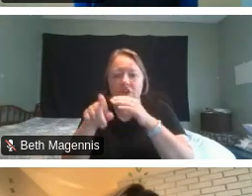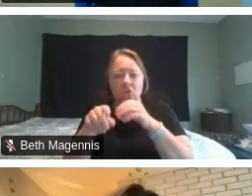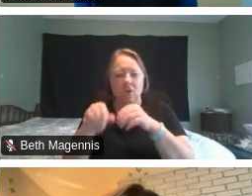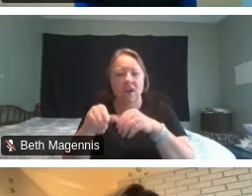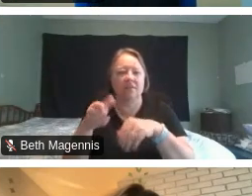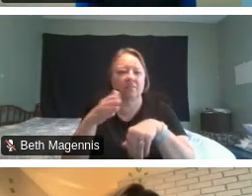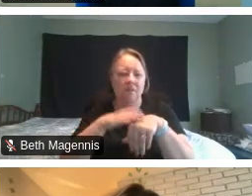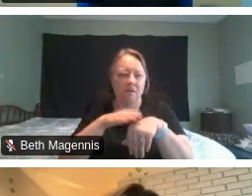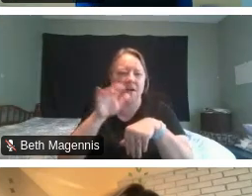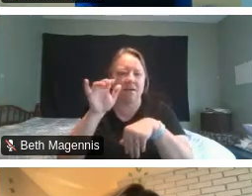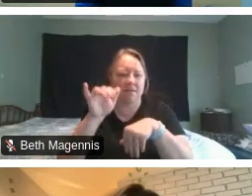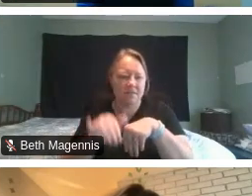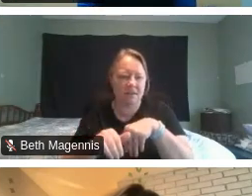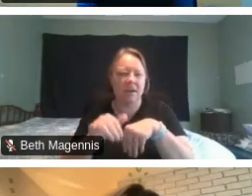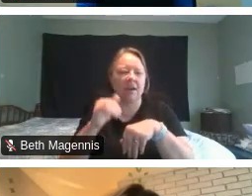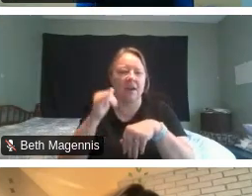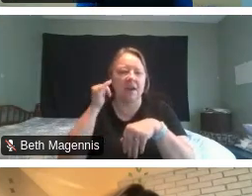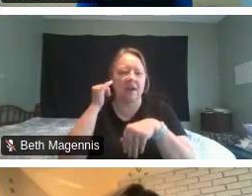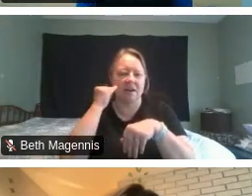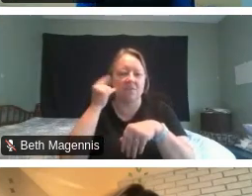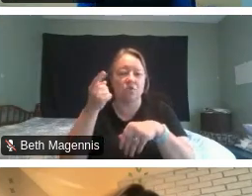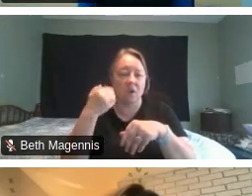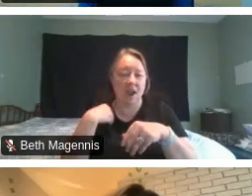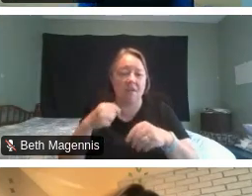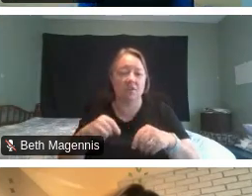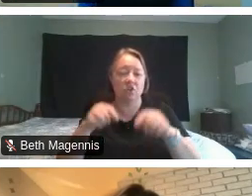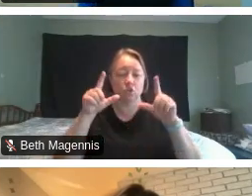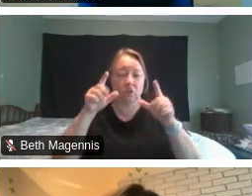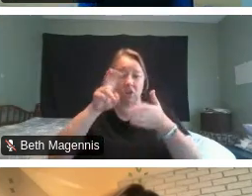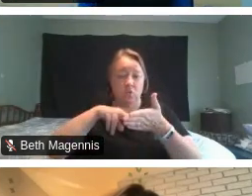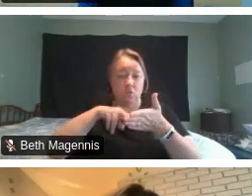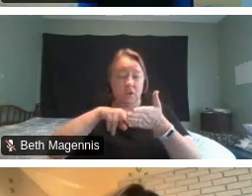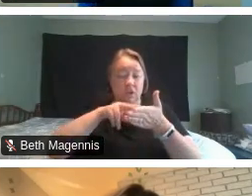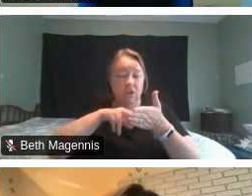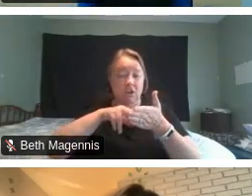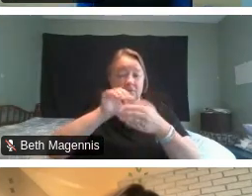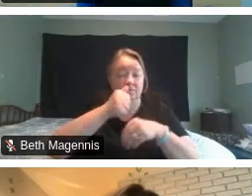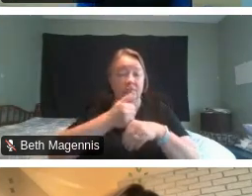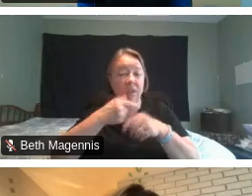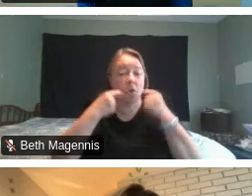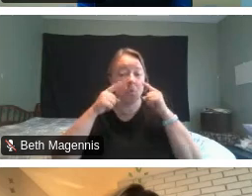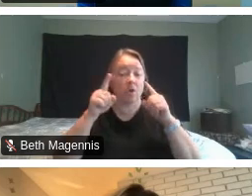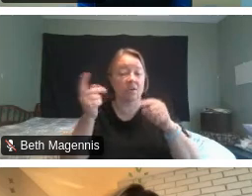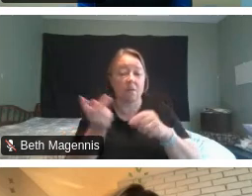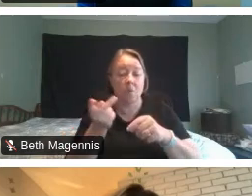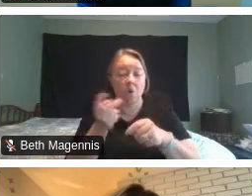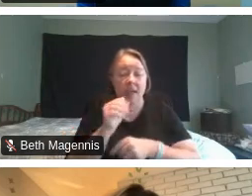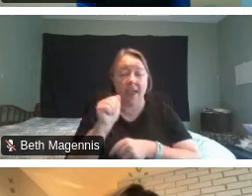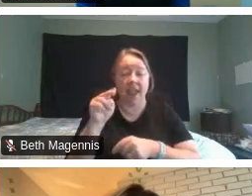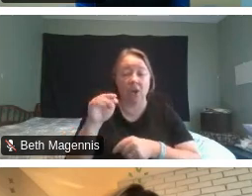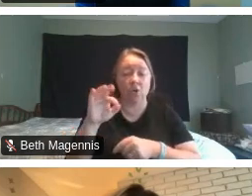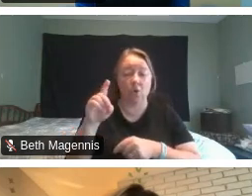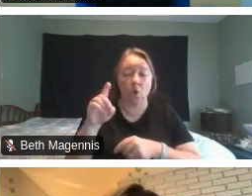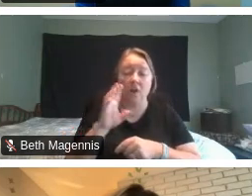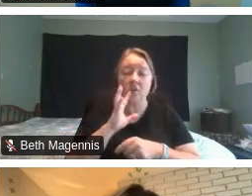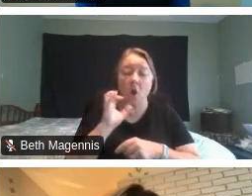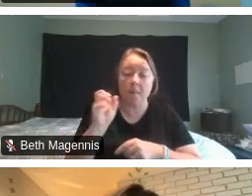on. If you have a screen reader enabled, so that works on both Android TalkBack